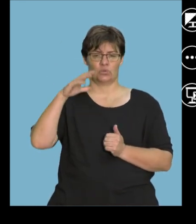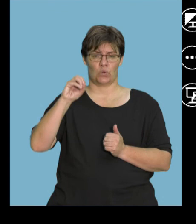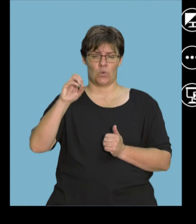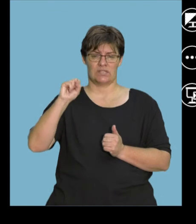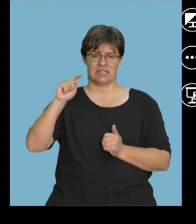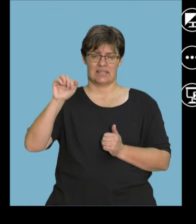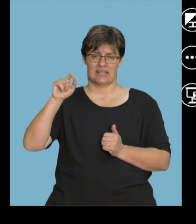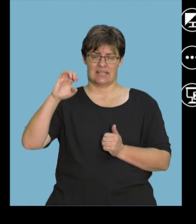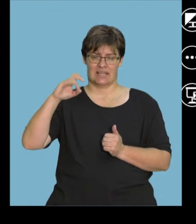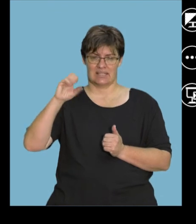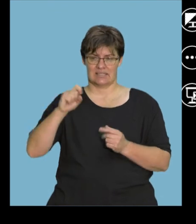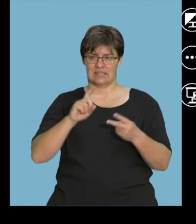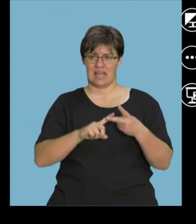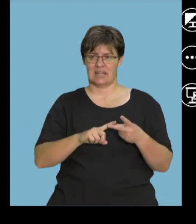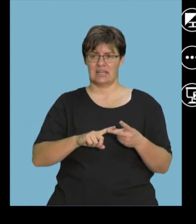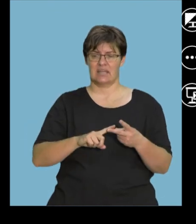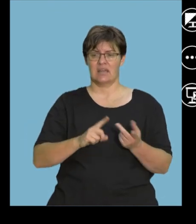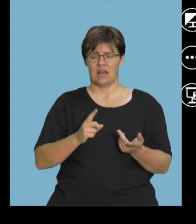about electrostatics and gravitational,